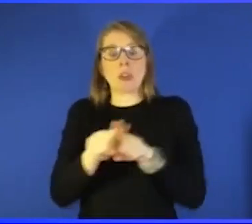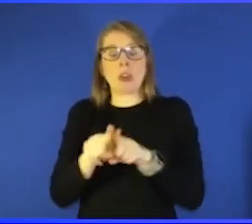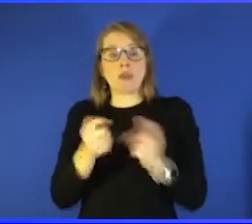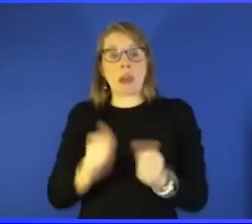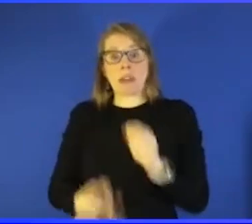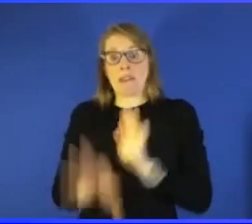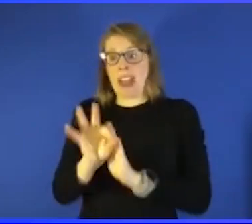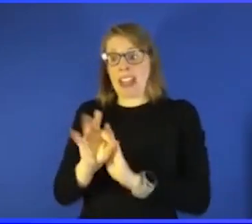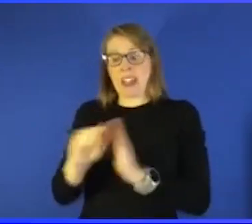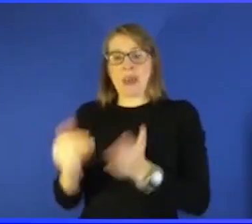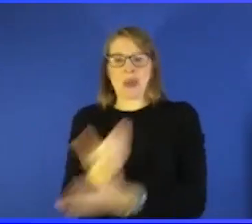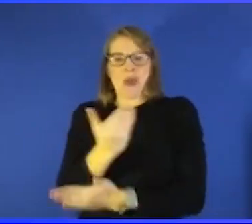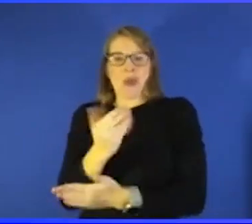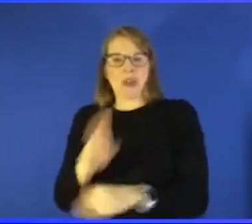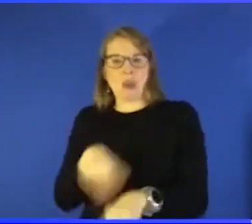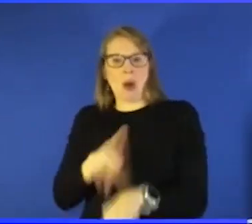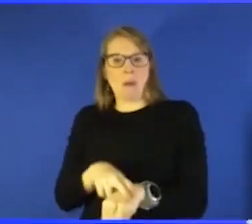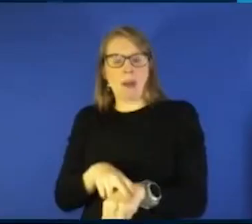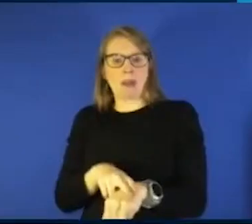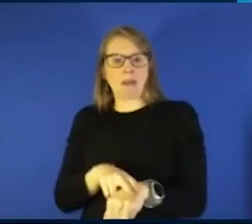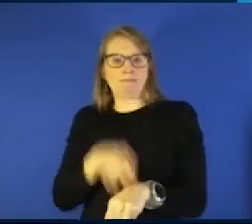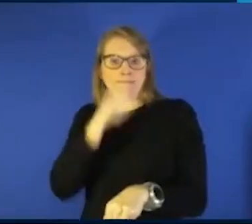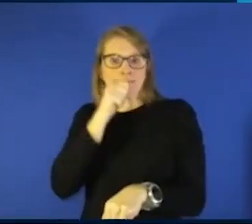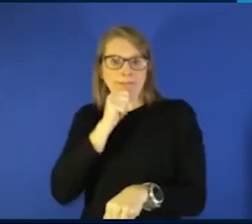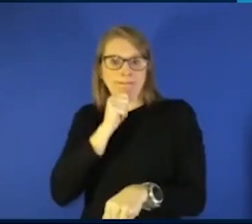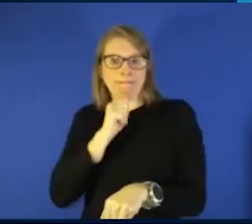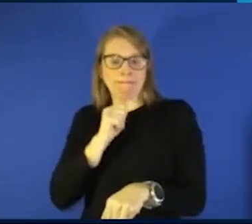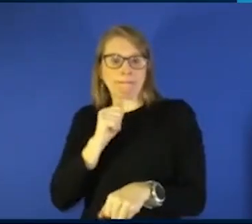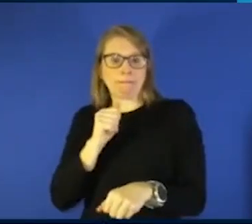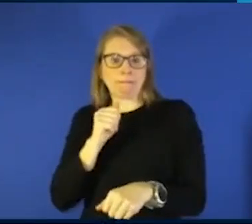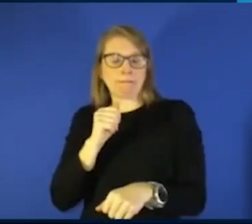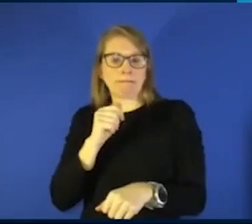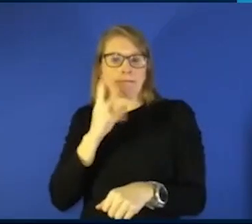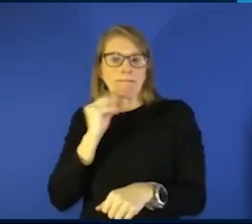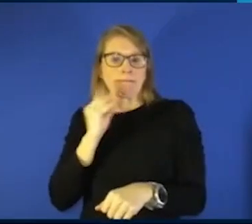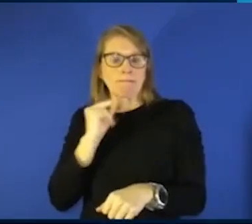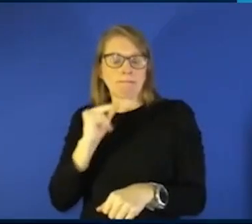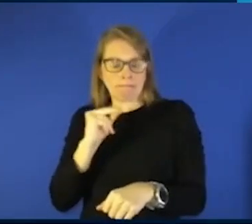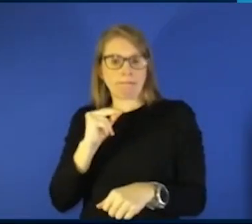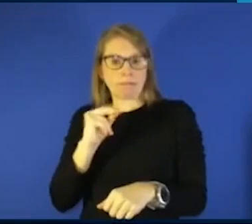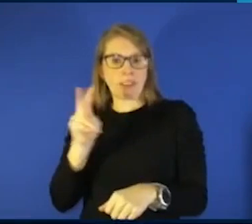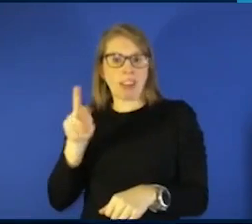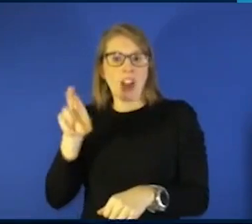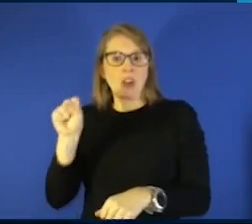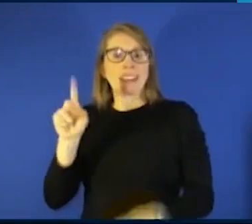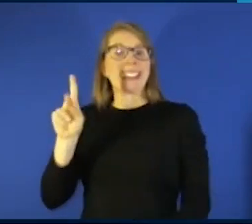normal in living with the virus. I have a specific question from Kim Moore. I'm going to send this one to